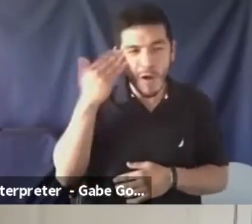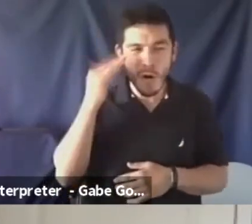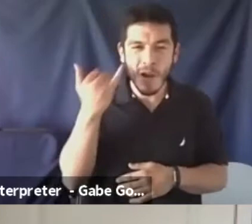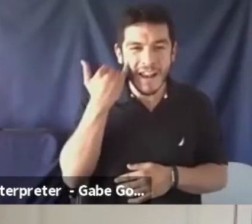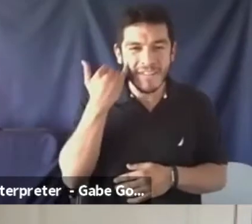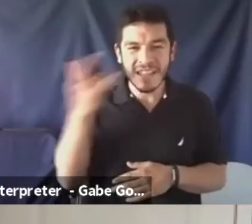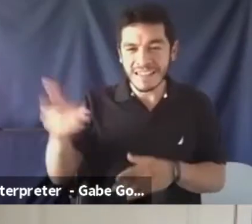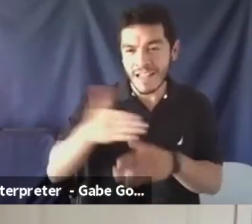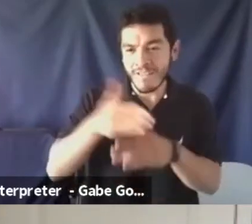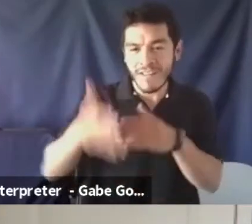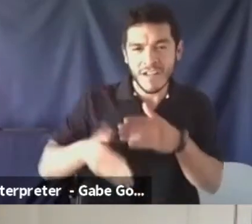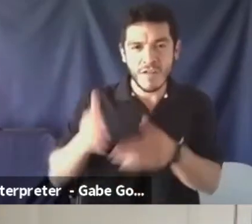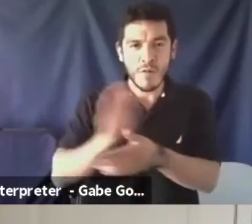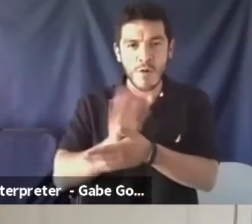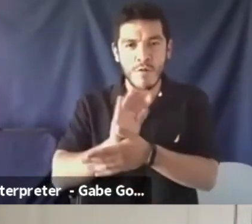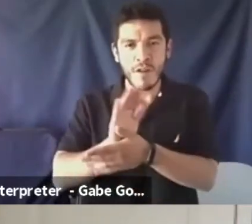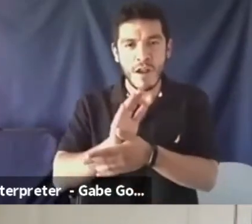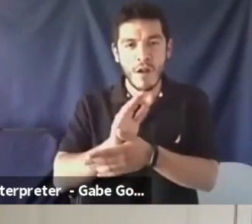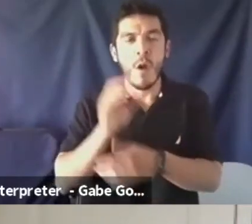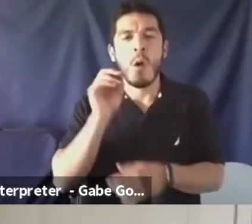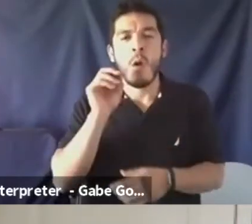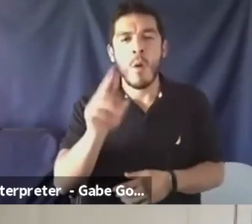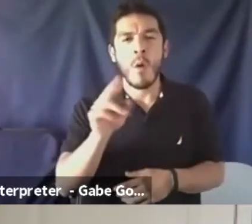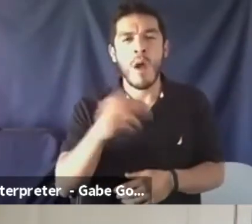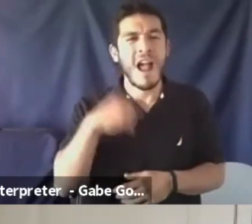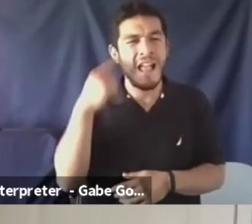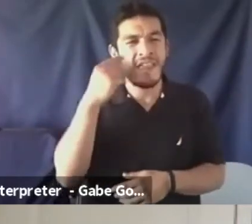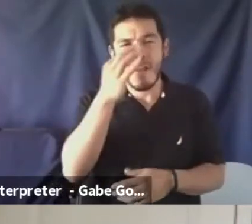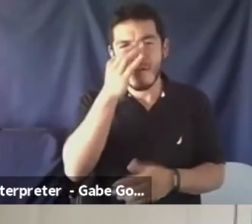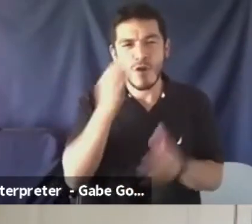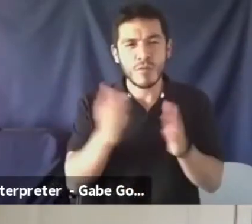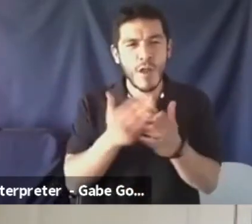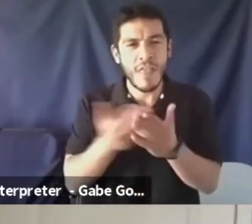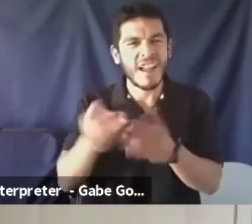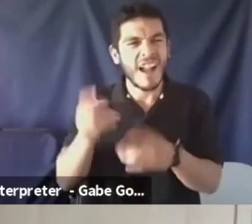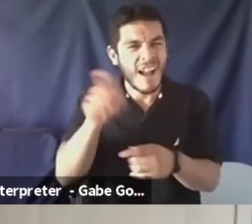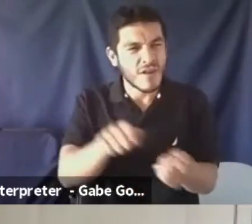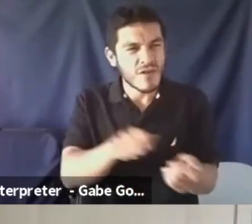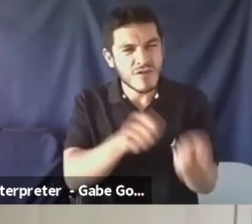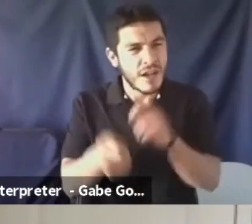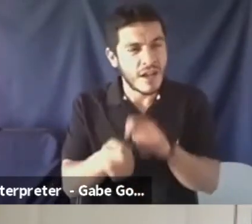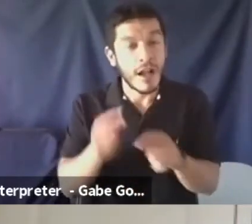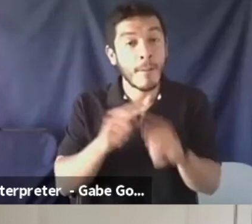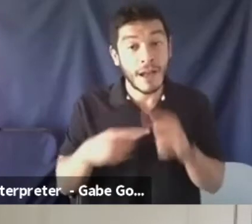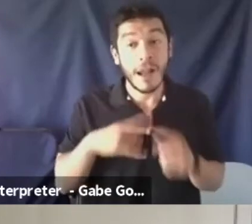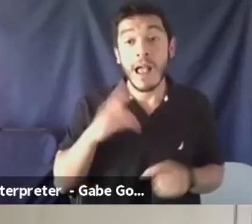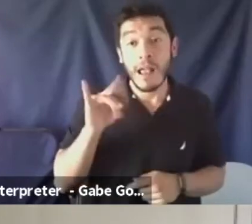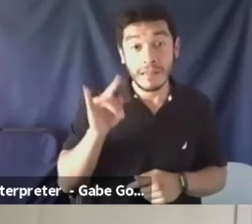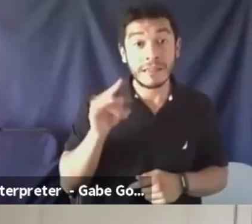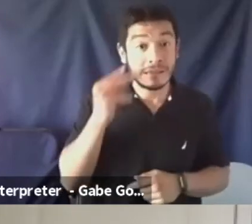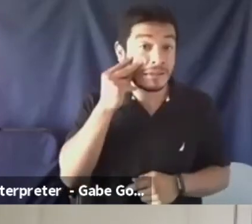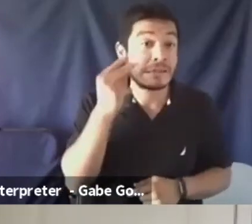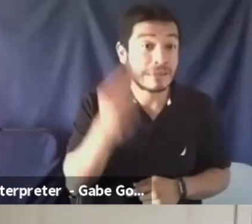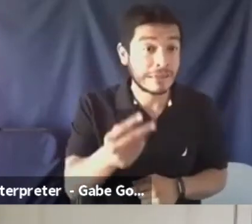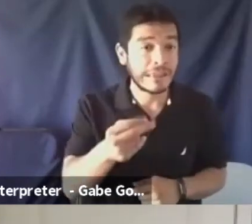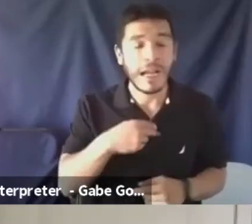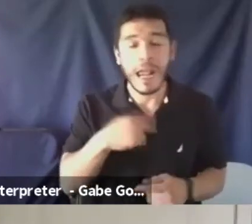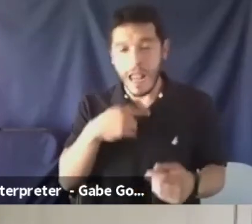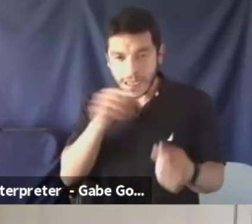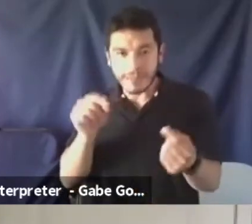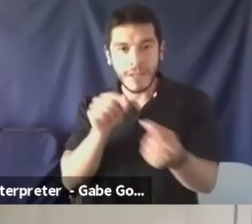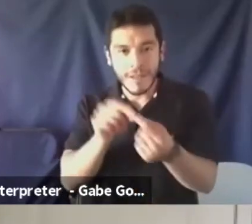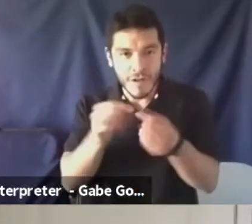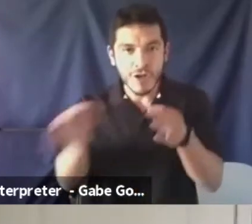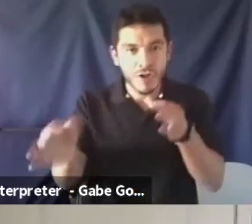finished cut of, I think there were like a few little things that they had to tweak. But we did have specific directions on, you